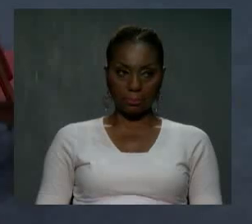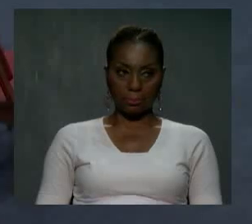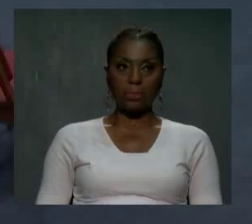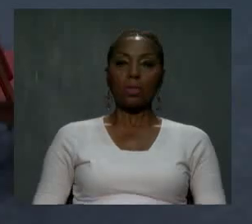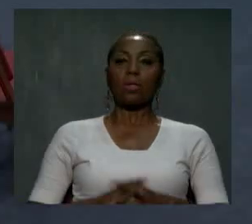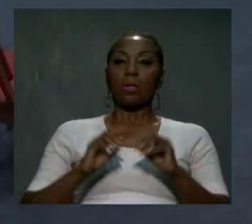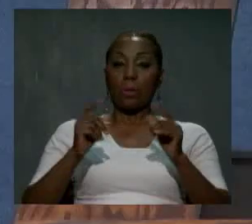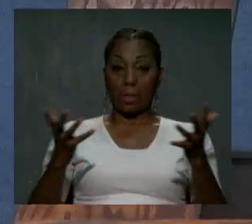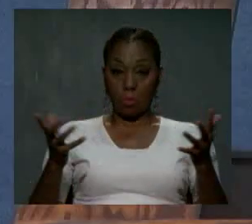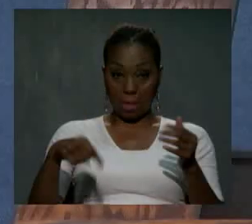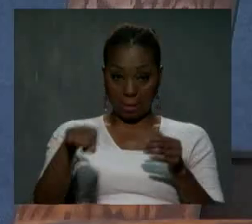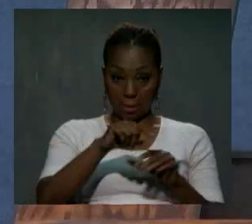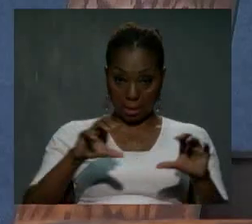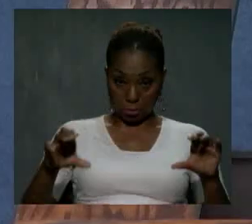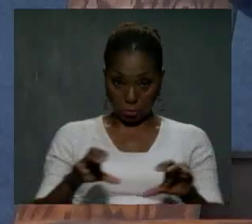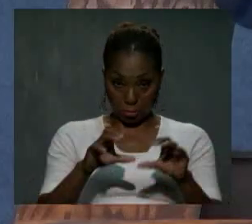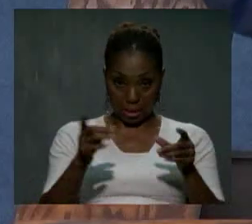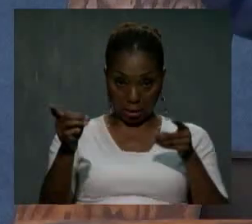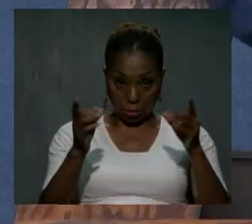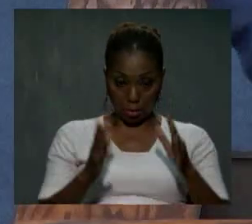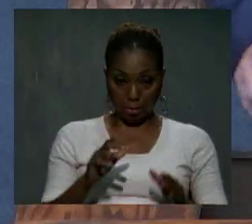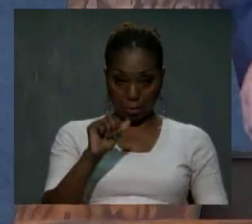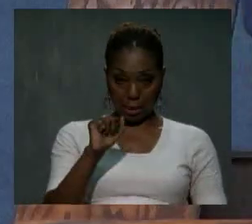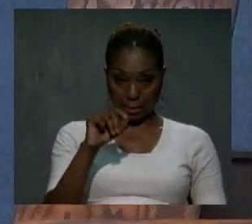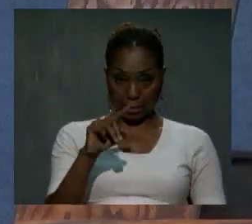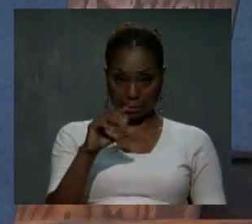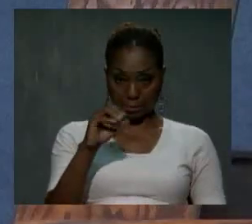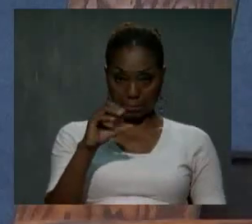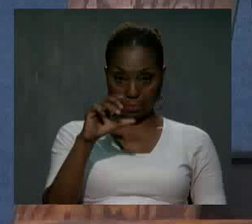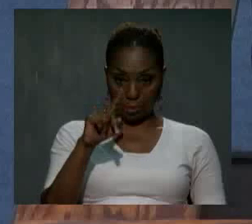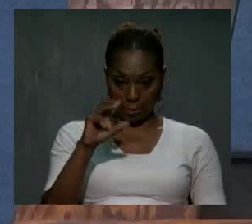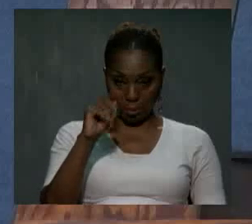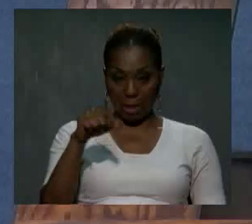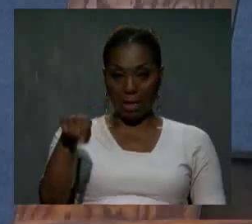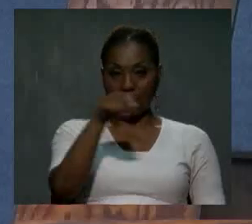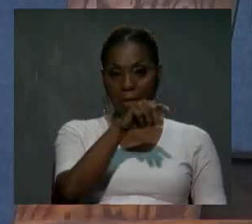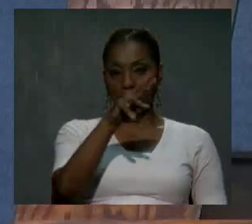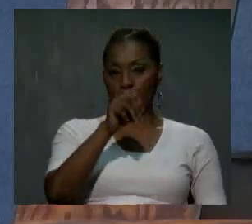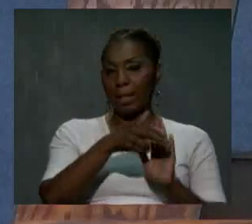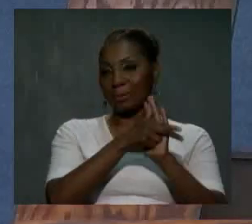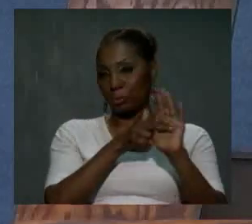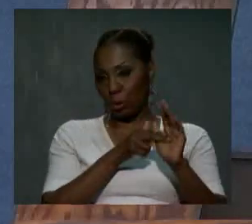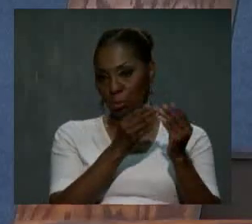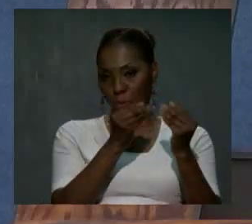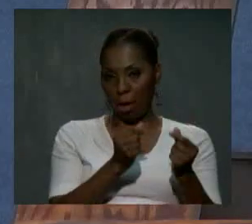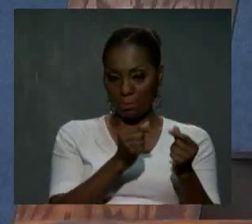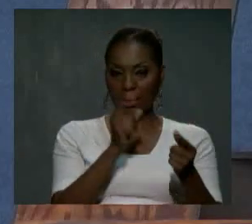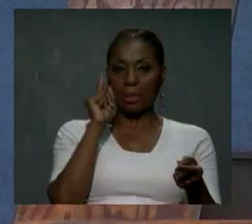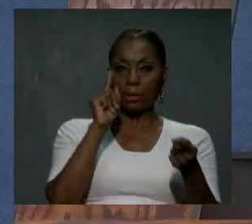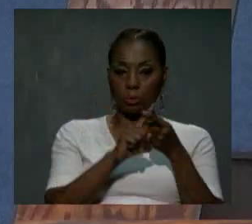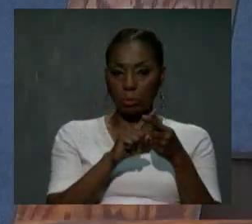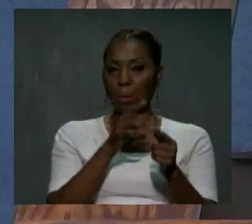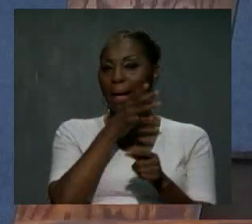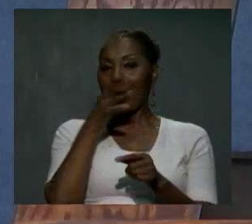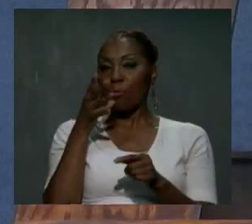What they're doing, Brett Radcock, is they're rezoning this property to an agriculture